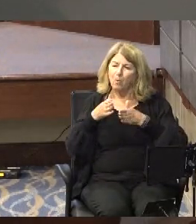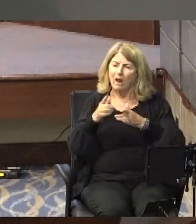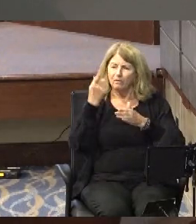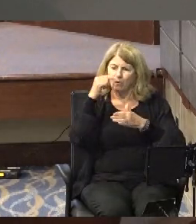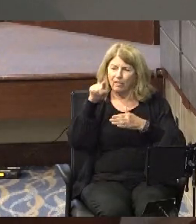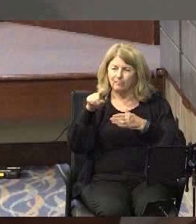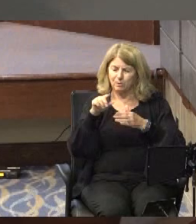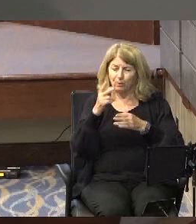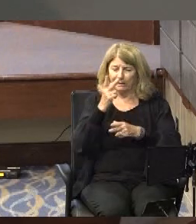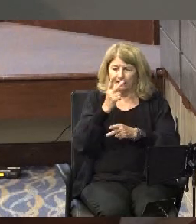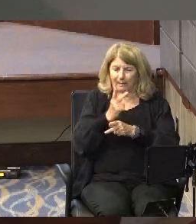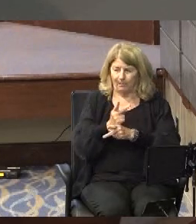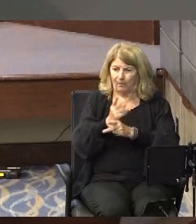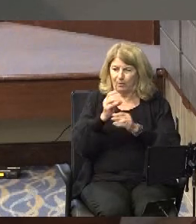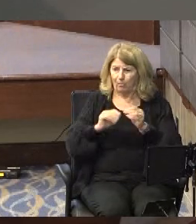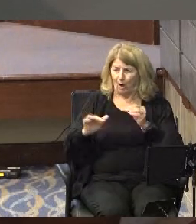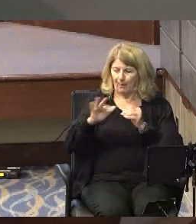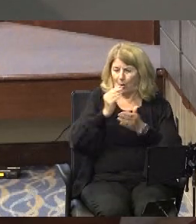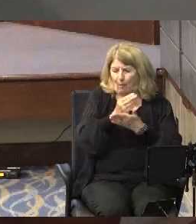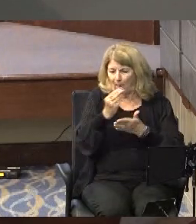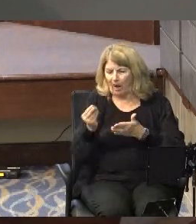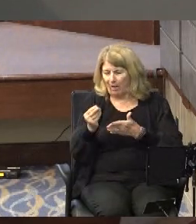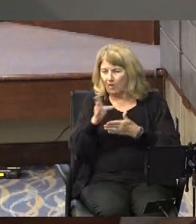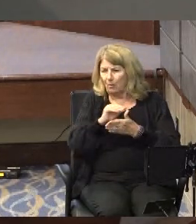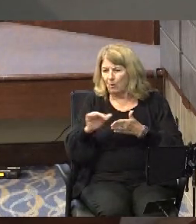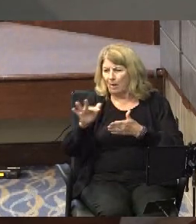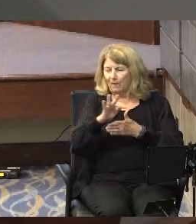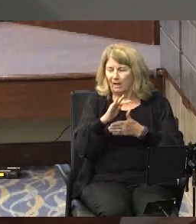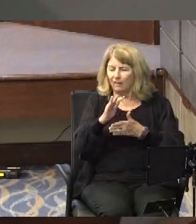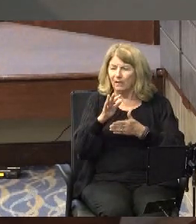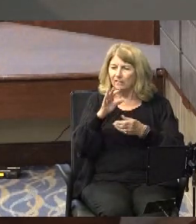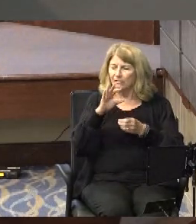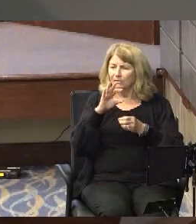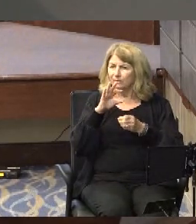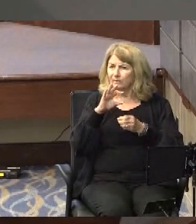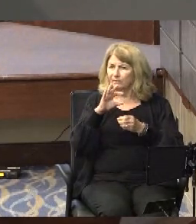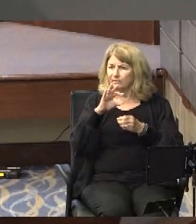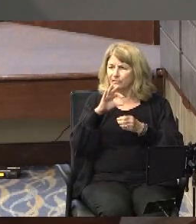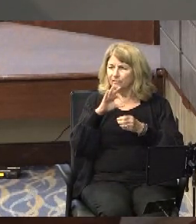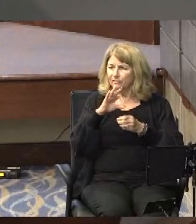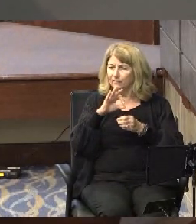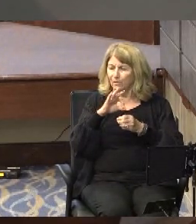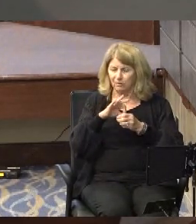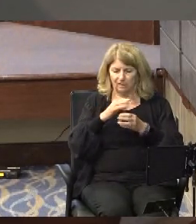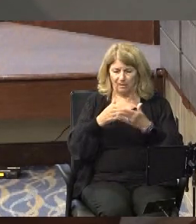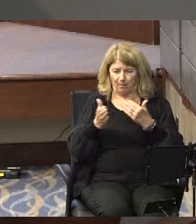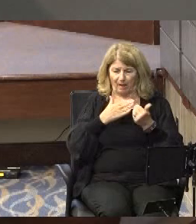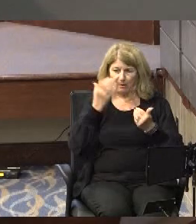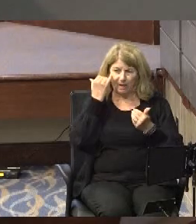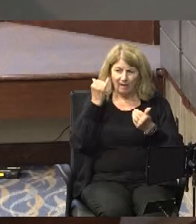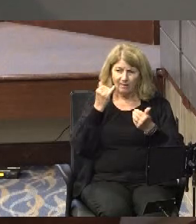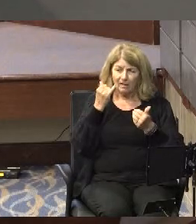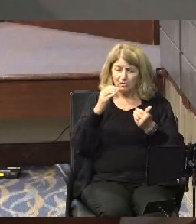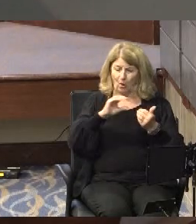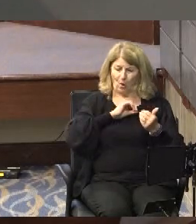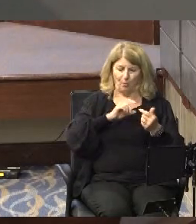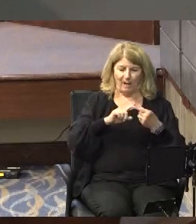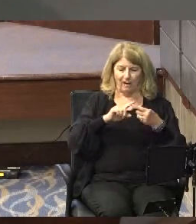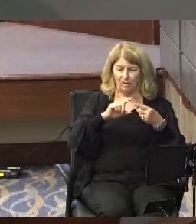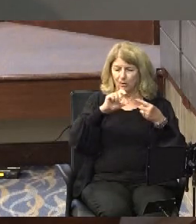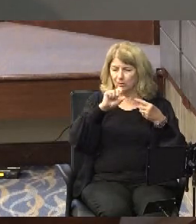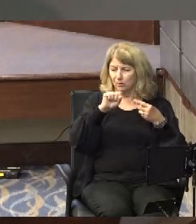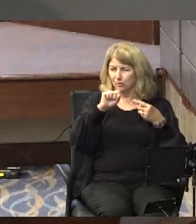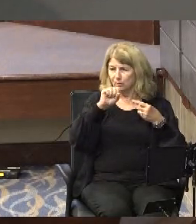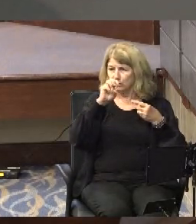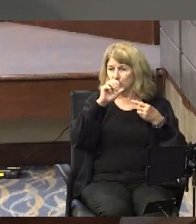In conclusion, no matter how the City Council votes in this proposal, whether the property is owned by the Sawyers or the church, it seems that the